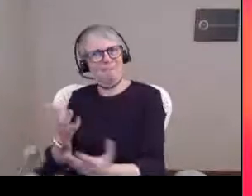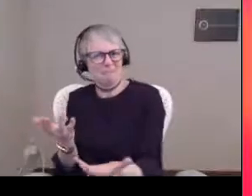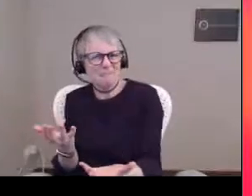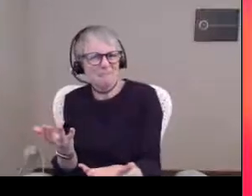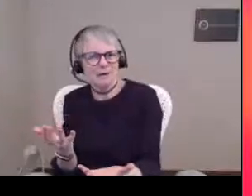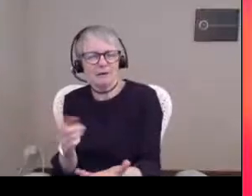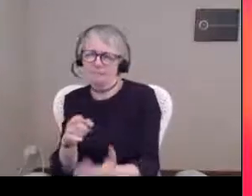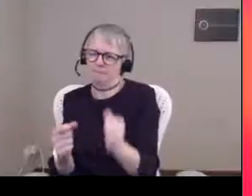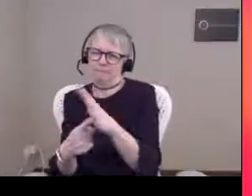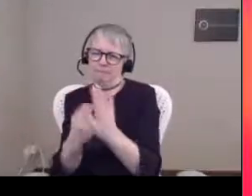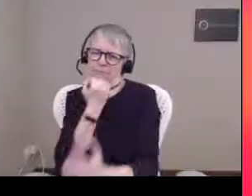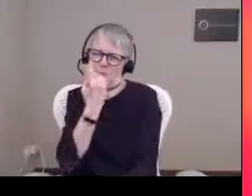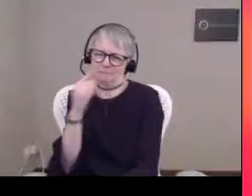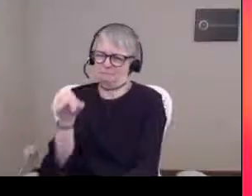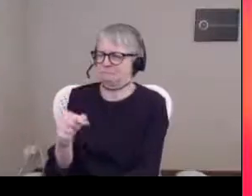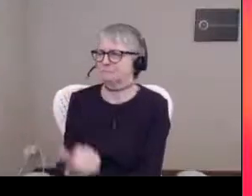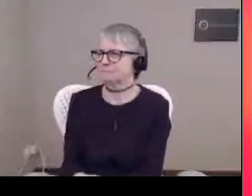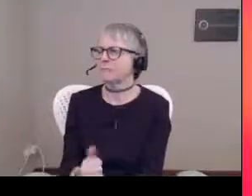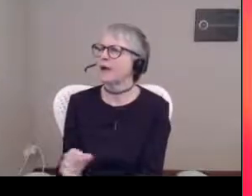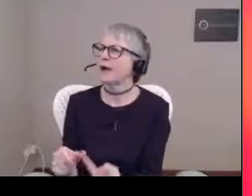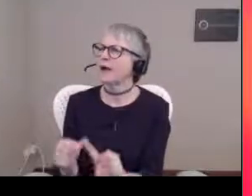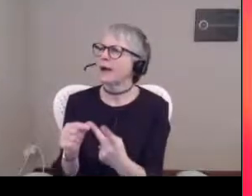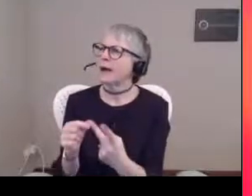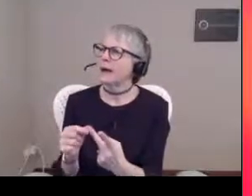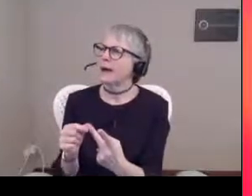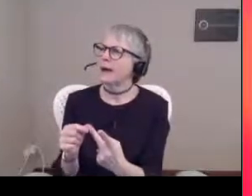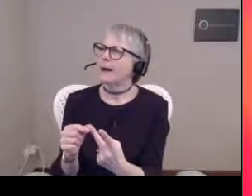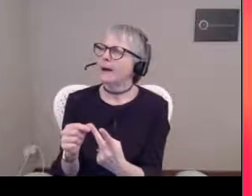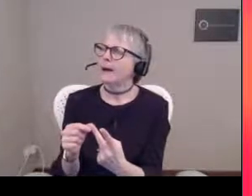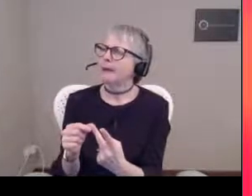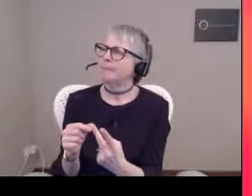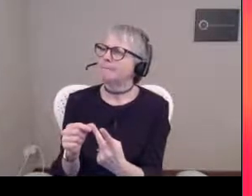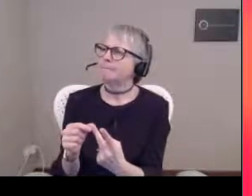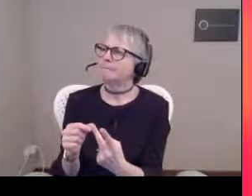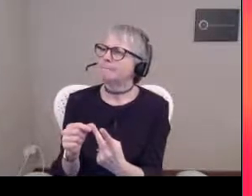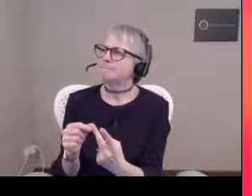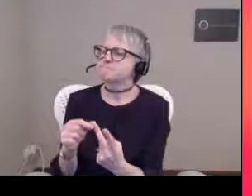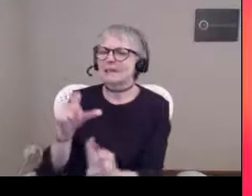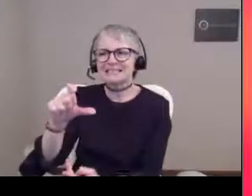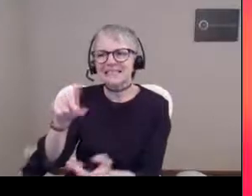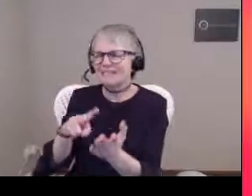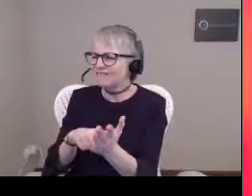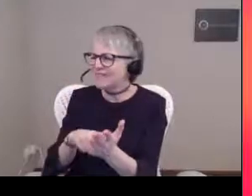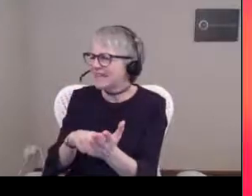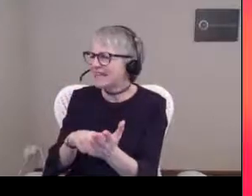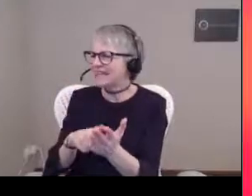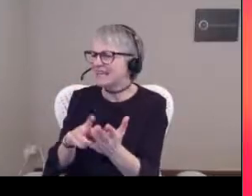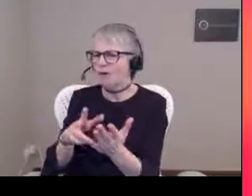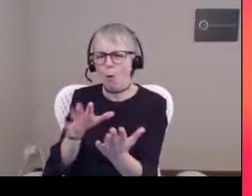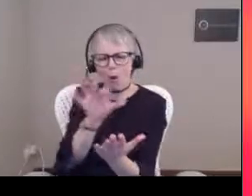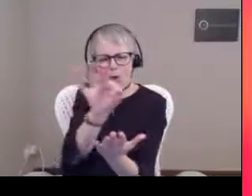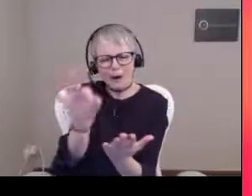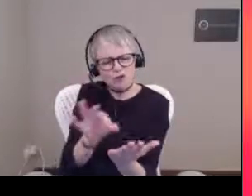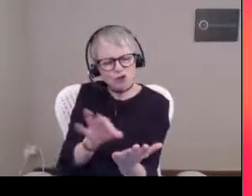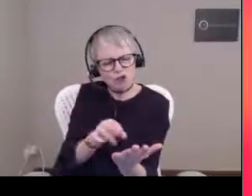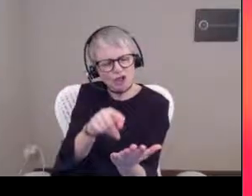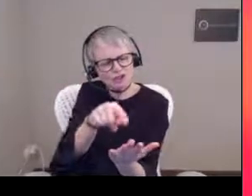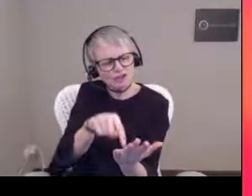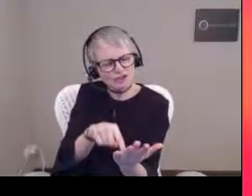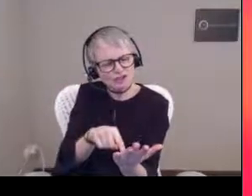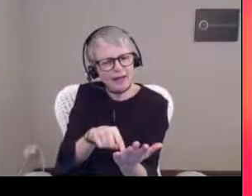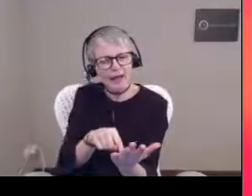I think in terms of any type of CV or any type of application question, it's also about